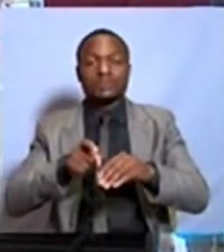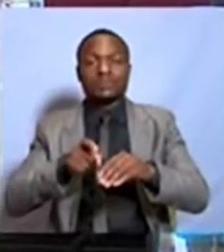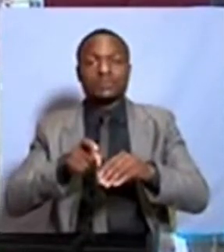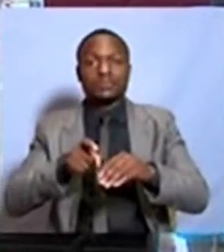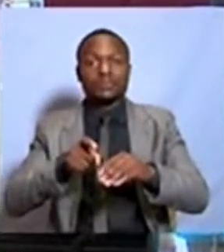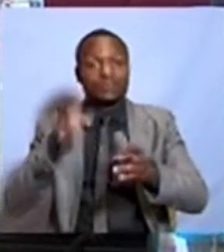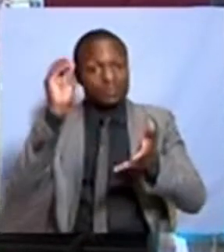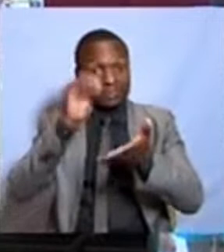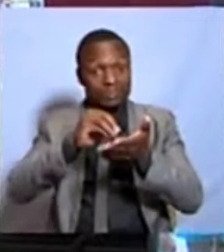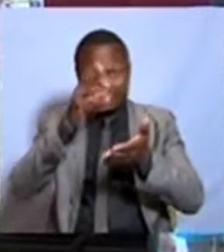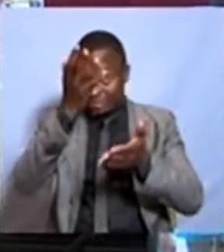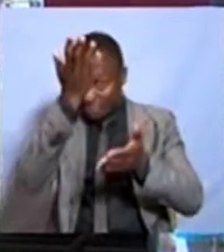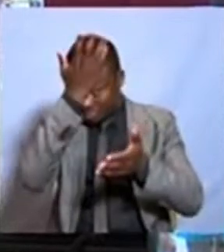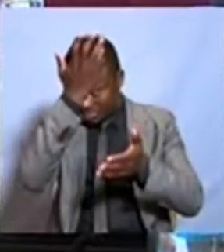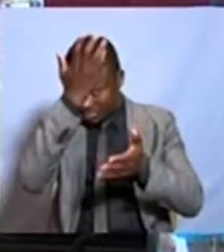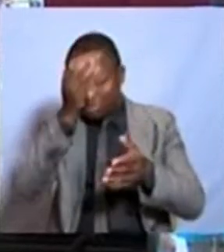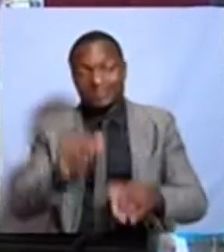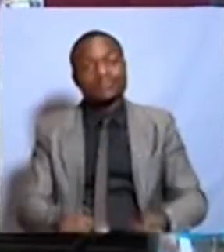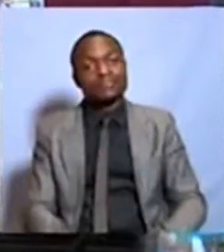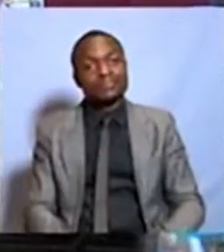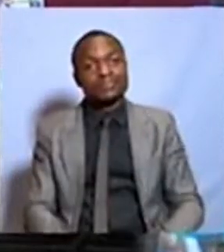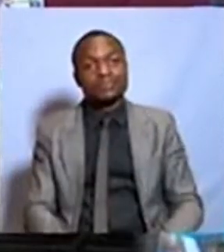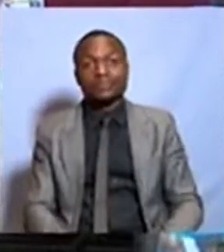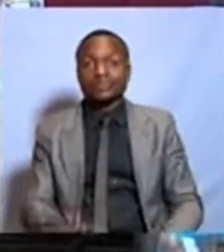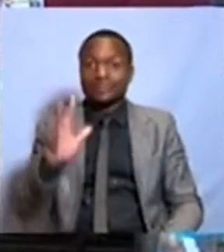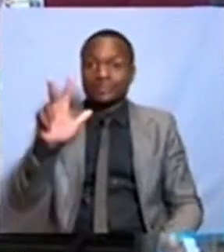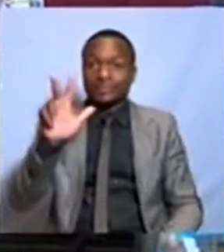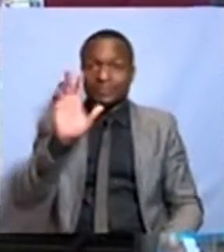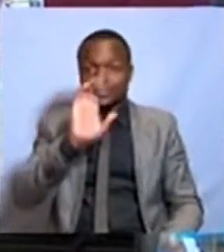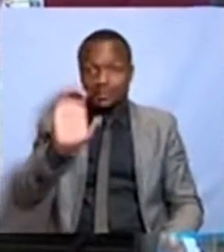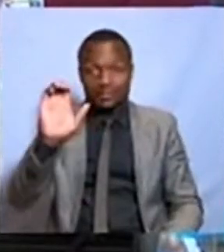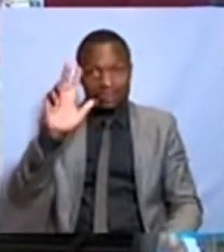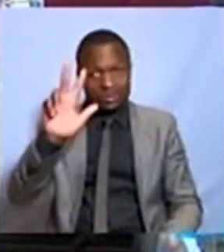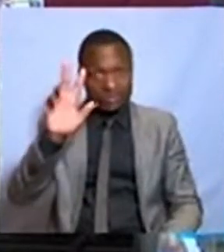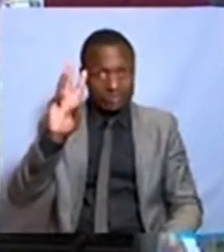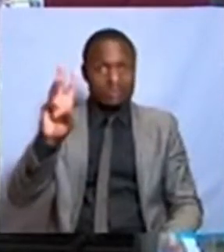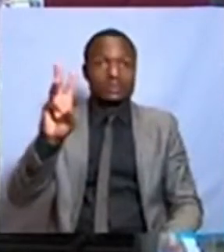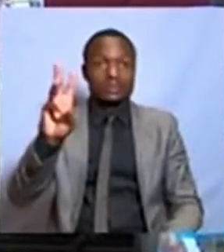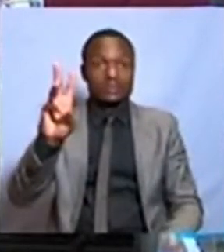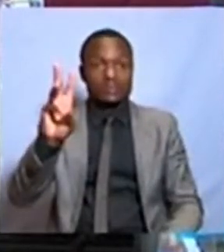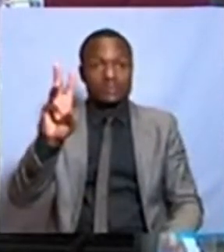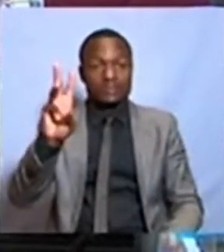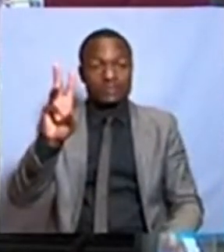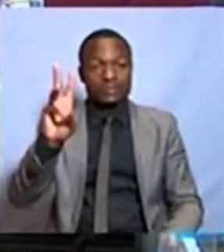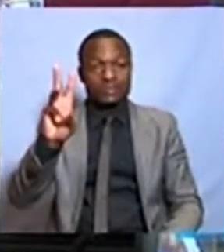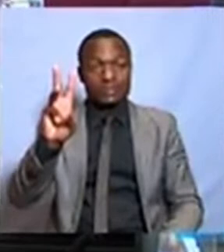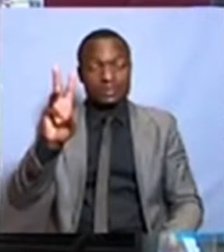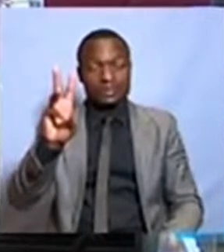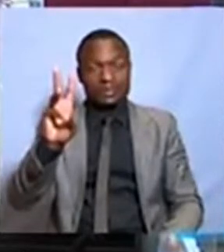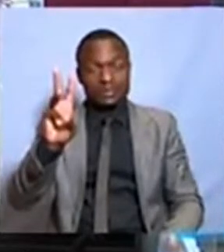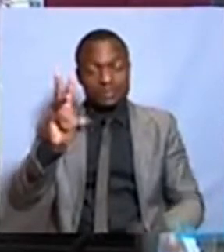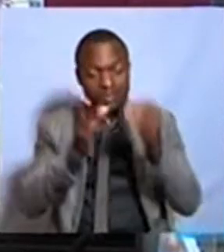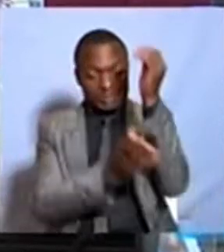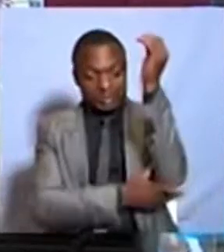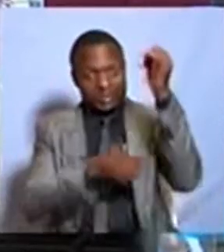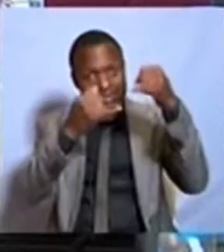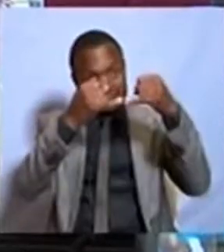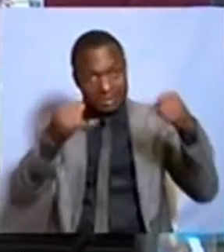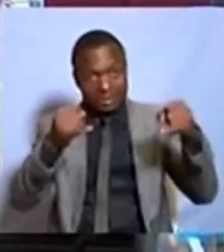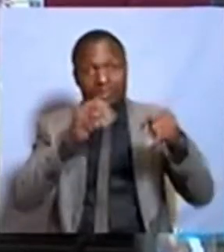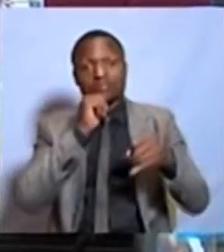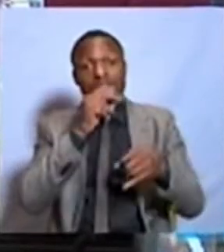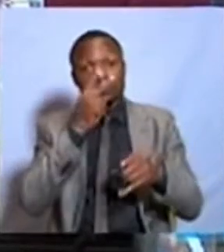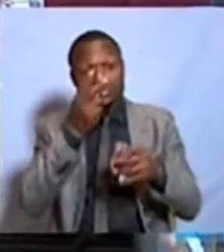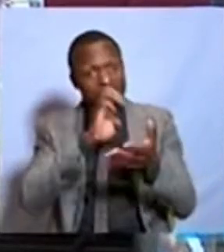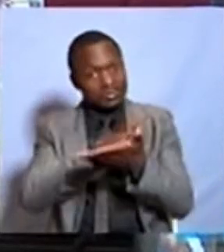period. And then you have also quoted the 336 poverty datum line. Again, I haven't seen any